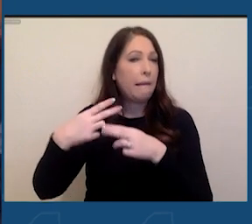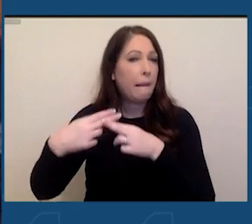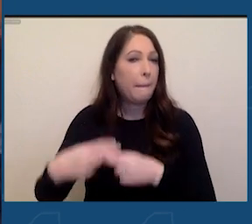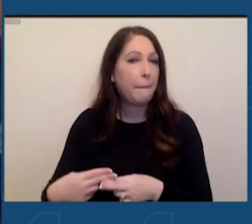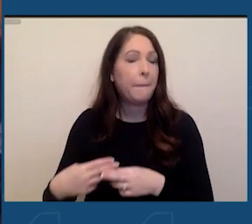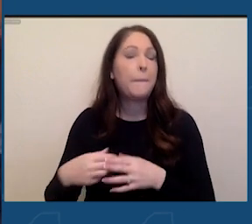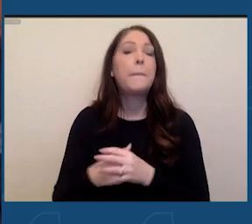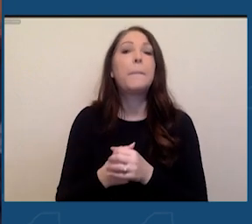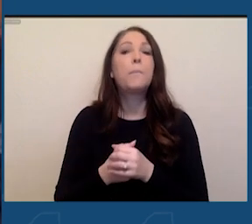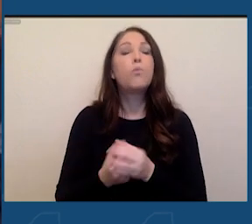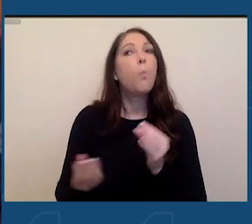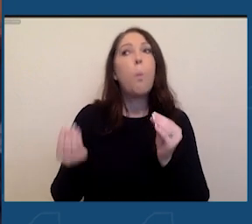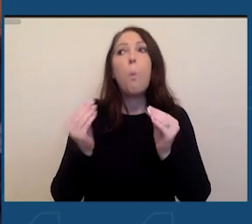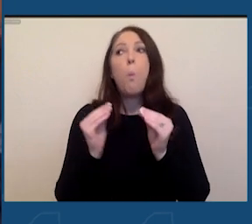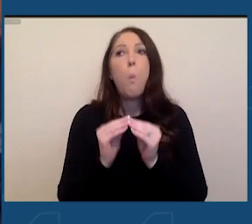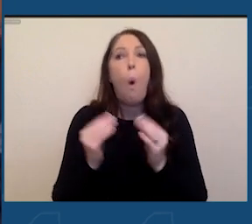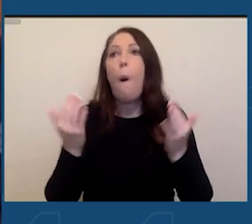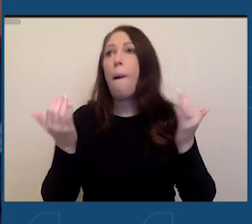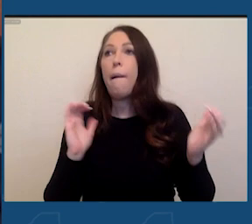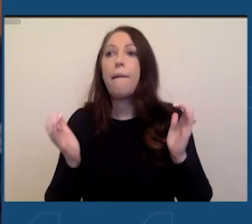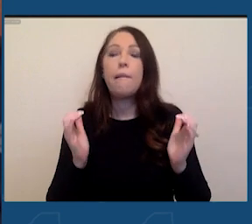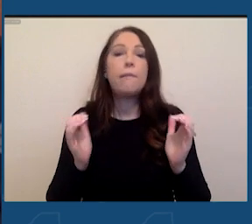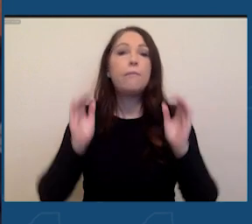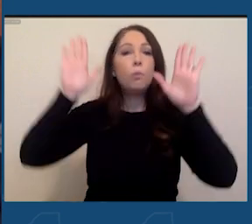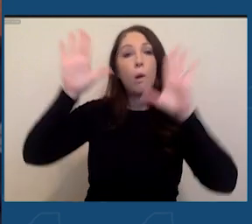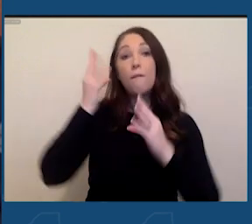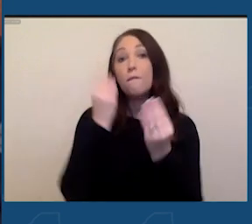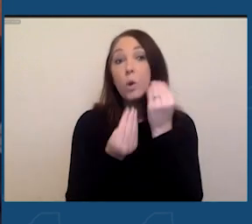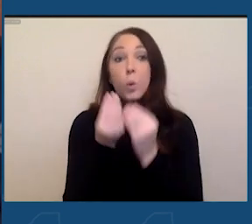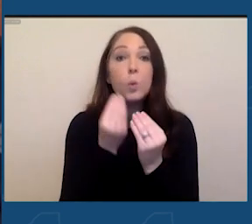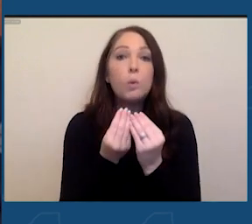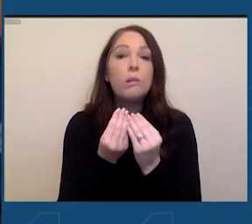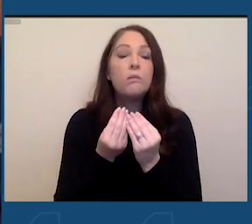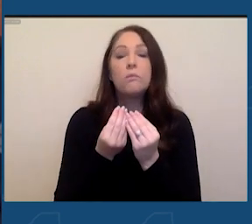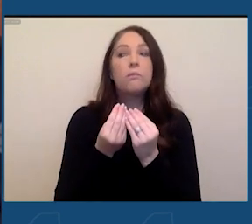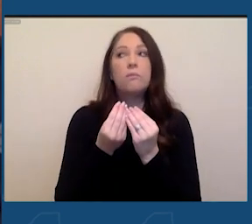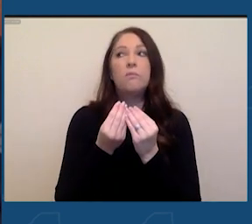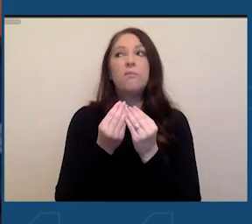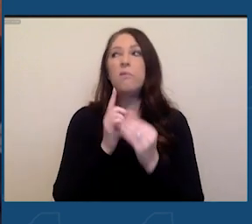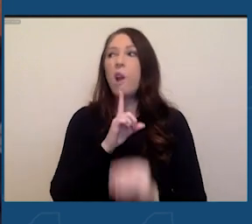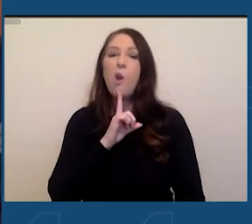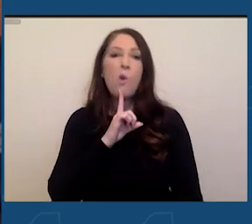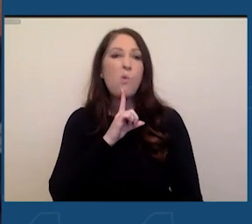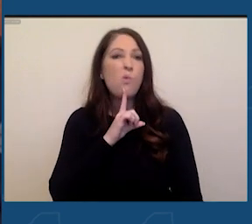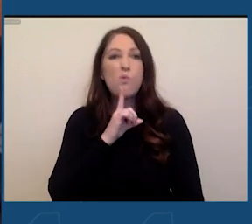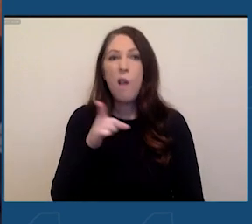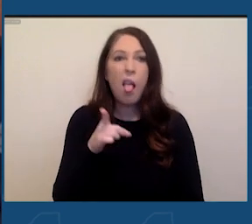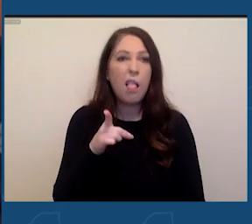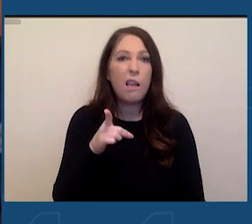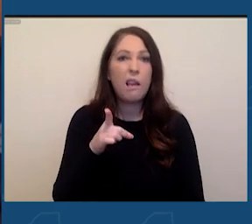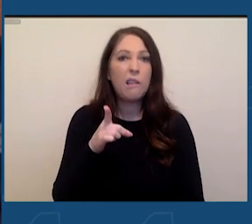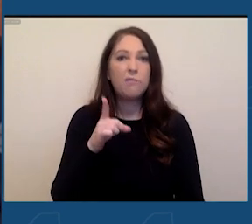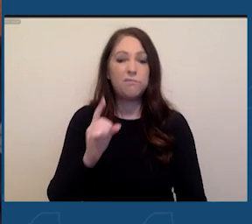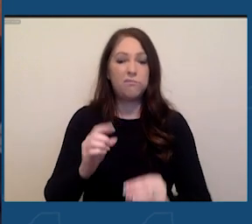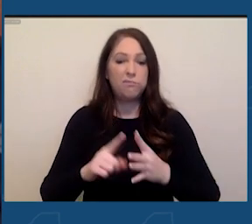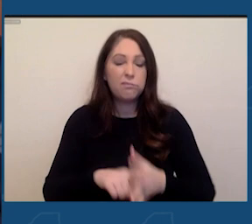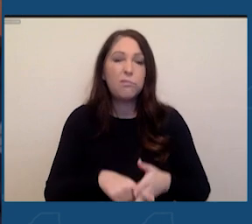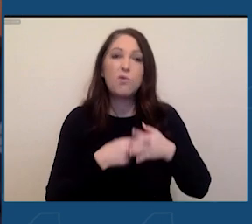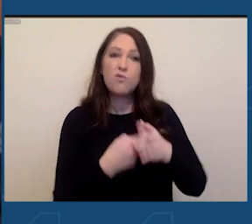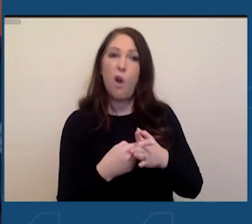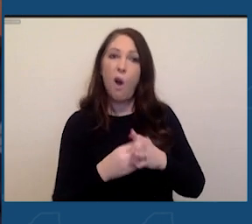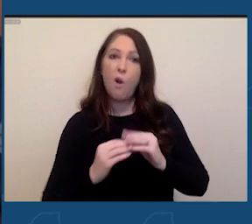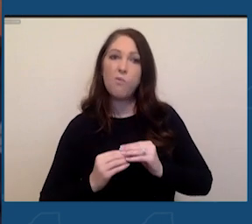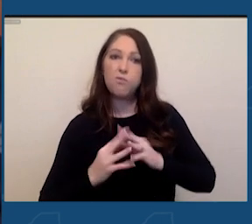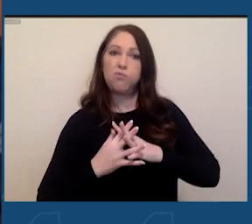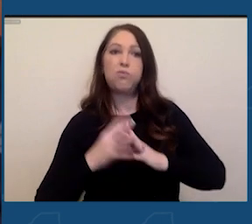more than the wonderful cuisine. It's really the launching pad, right, for the